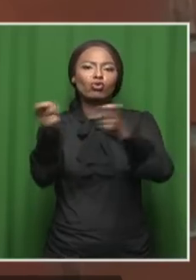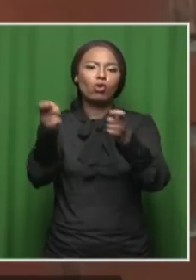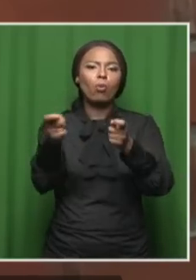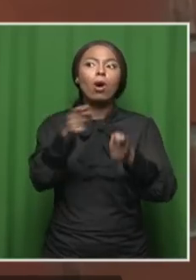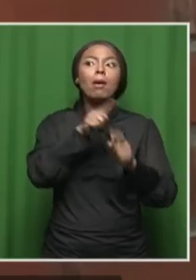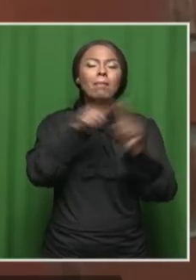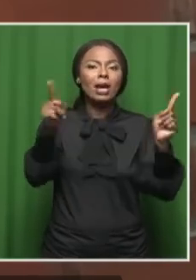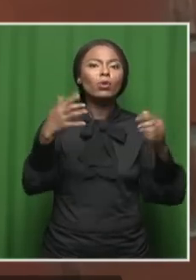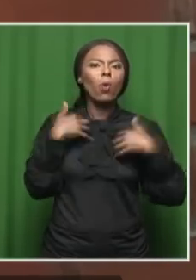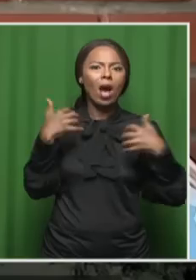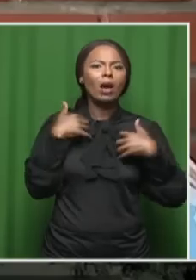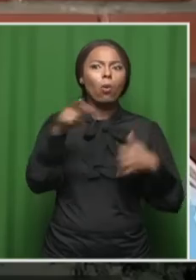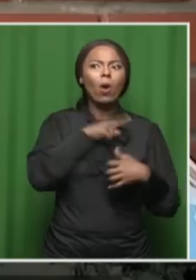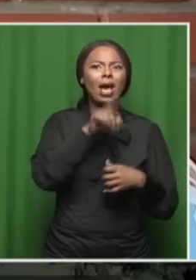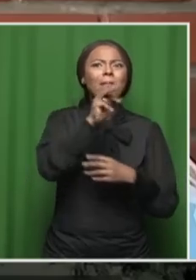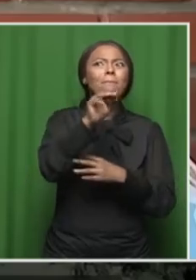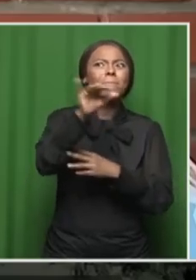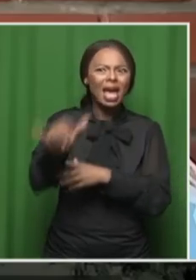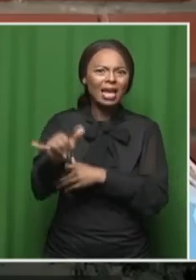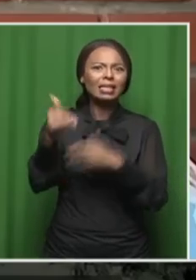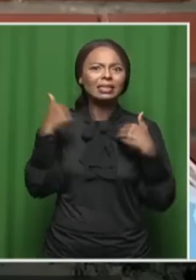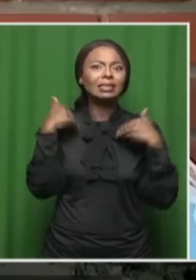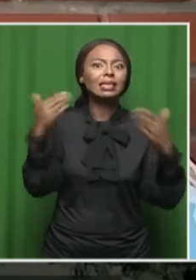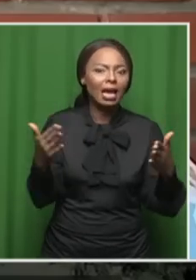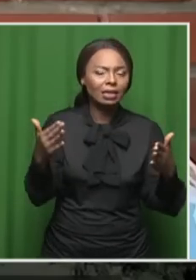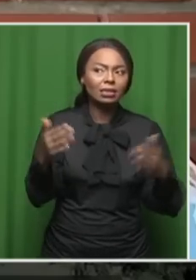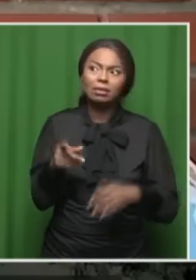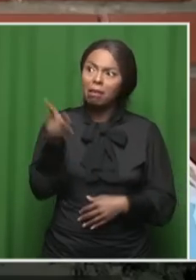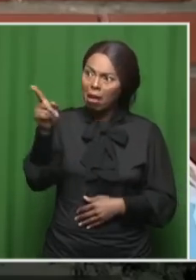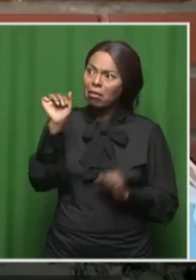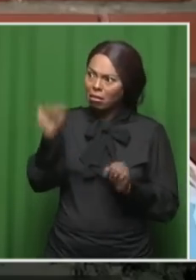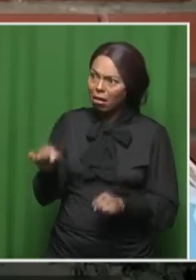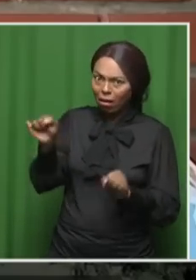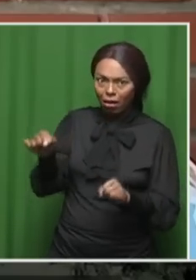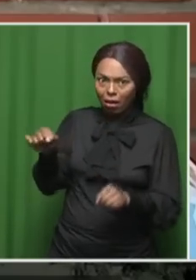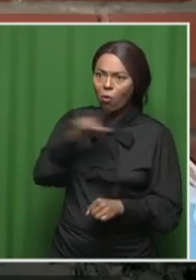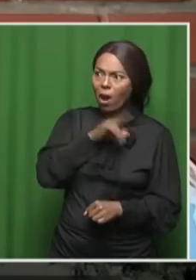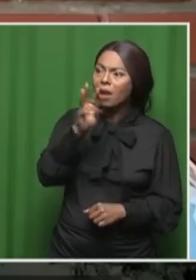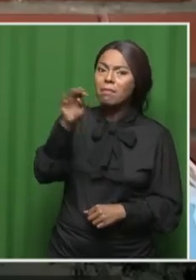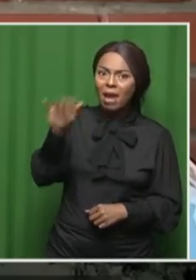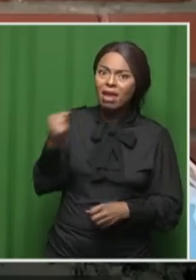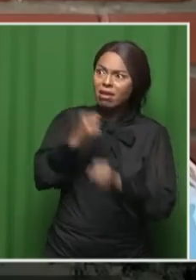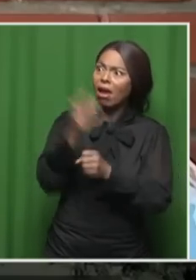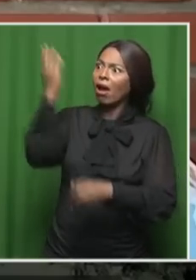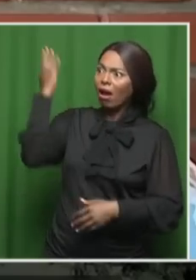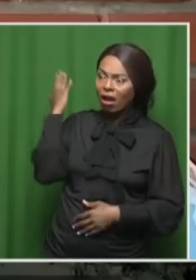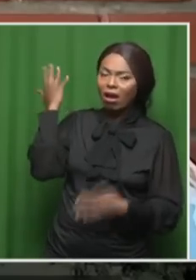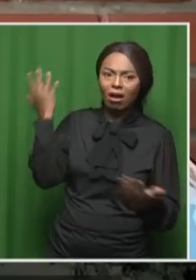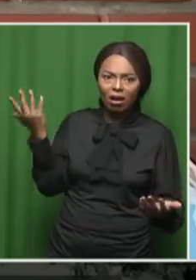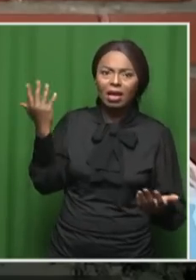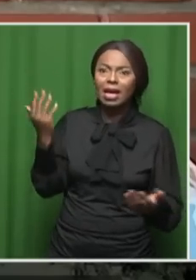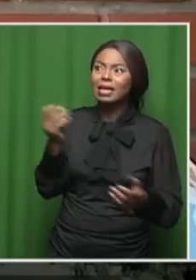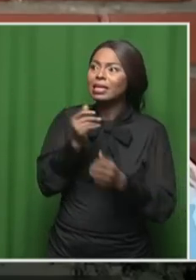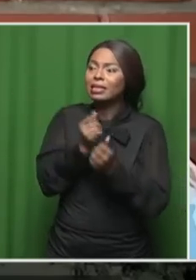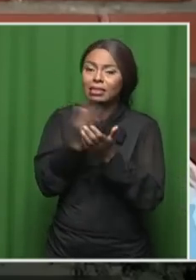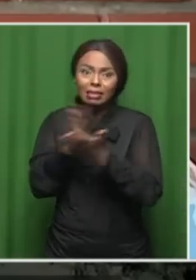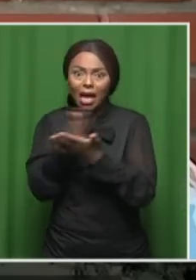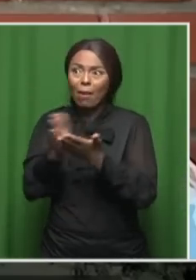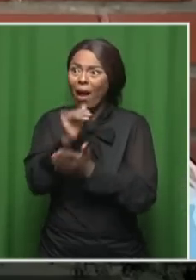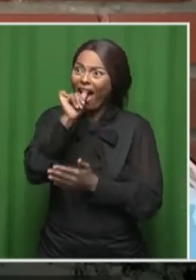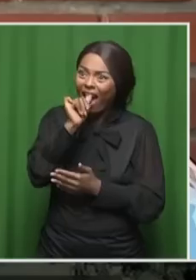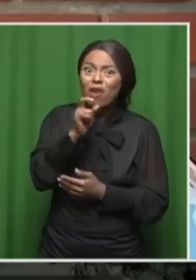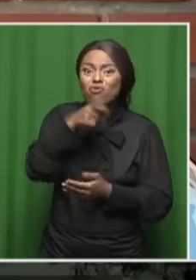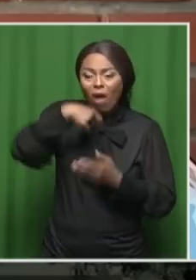Yeah. I mean, so we're talking May last year, and it possibly could be longer for people that do consume this.